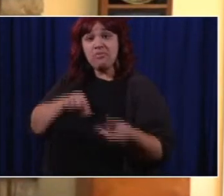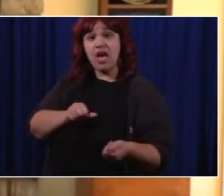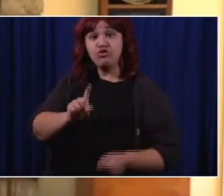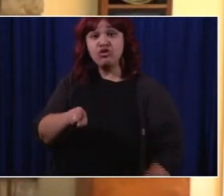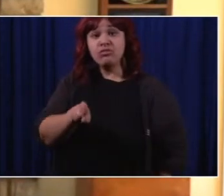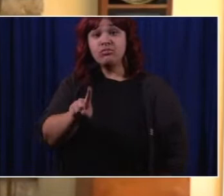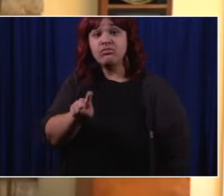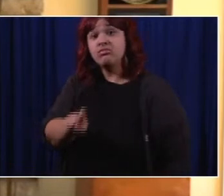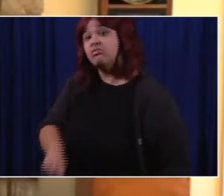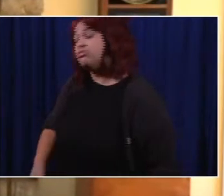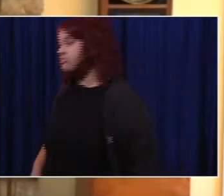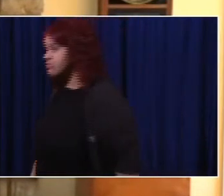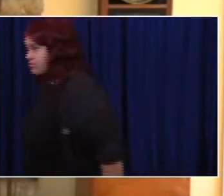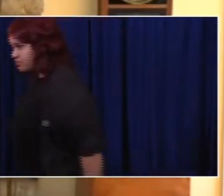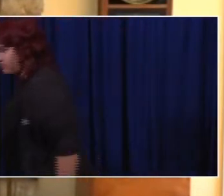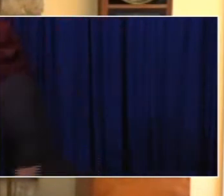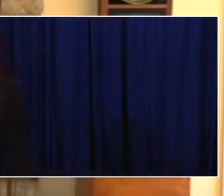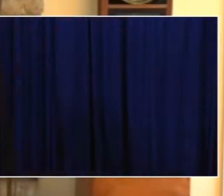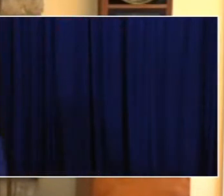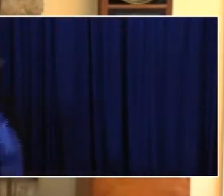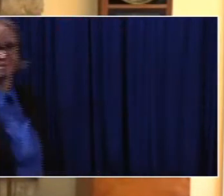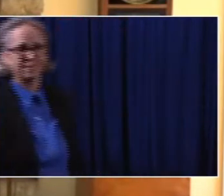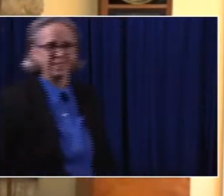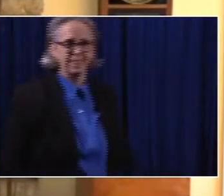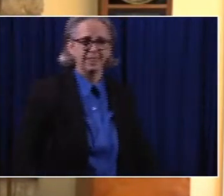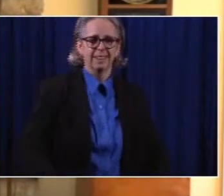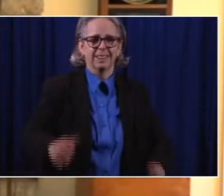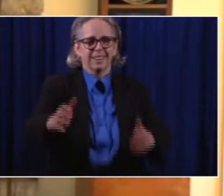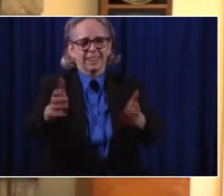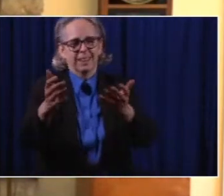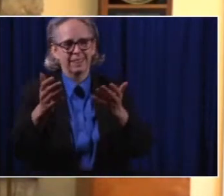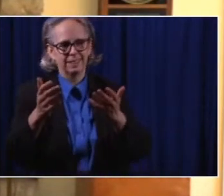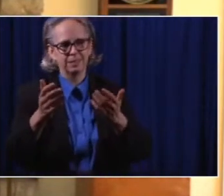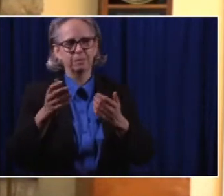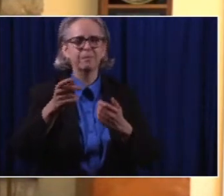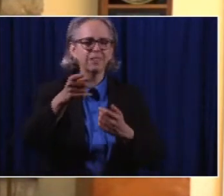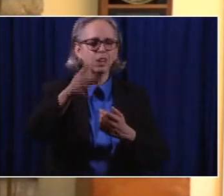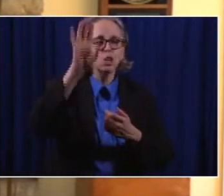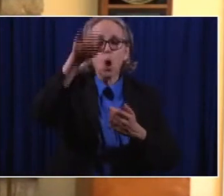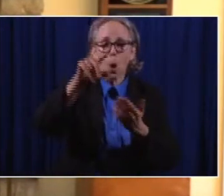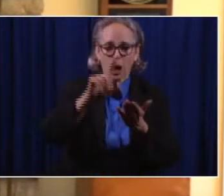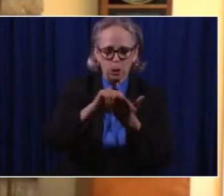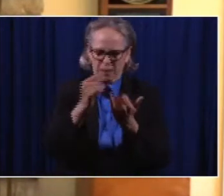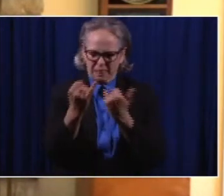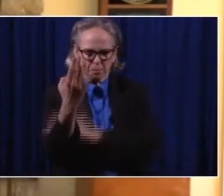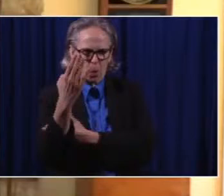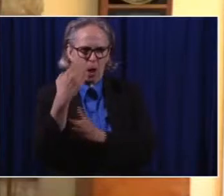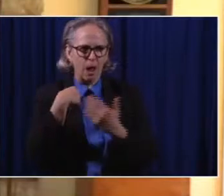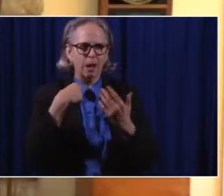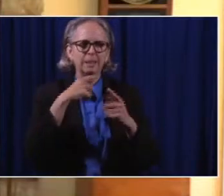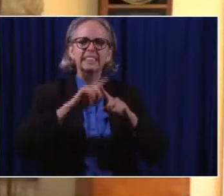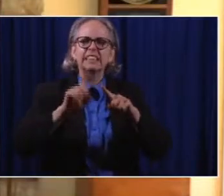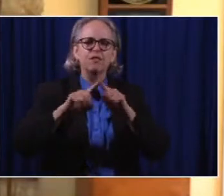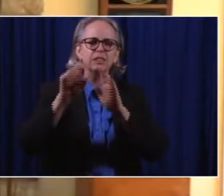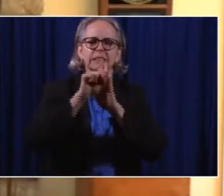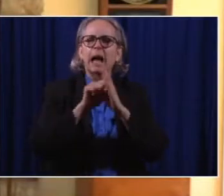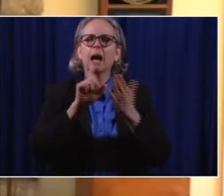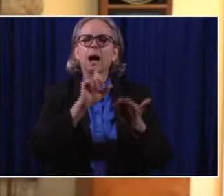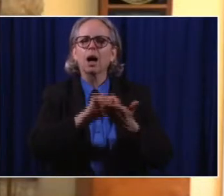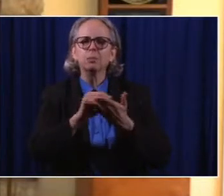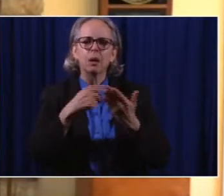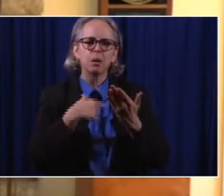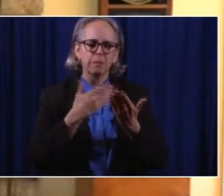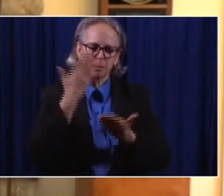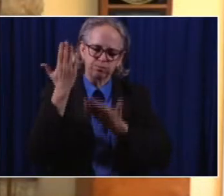today. I always look at the front pages of all the major newspapers in the state. And I know the writers have told me that they don't